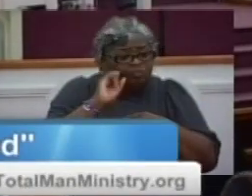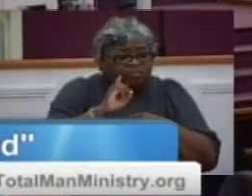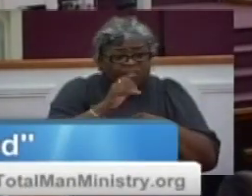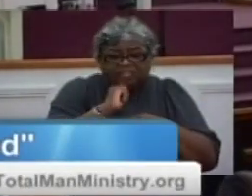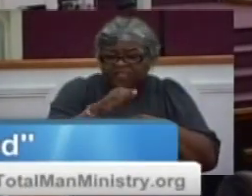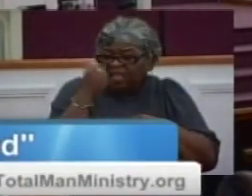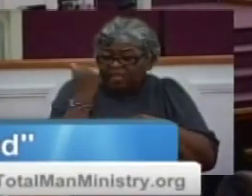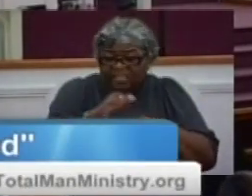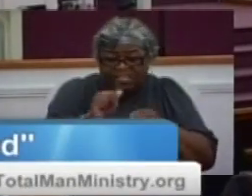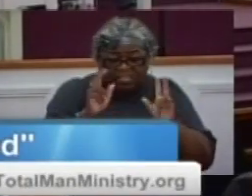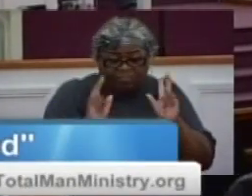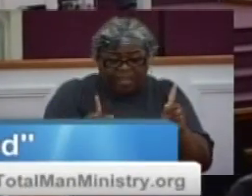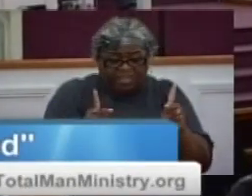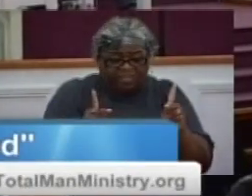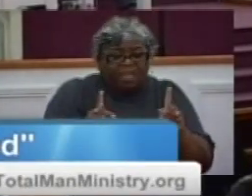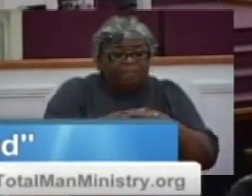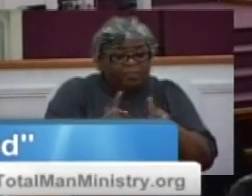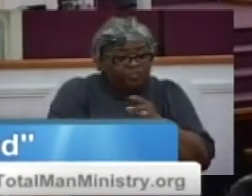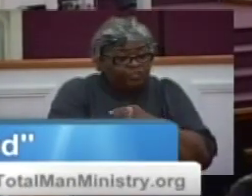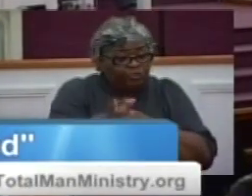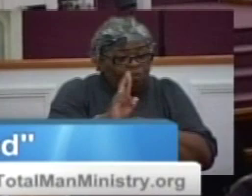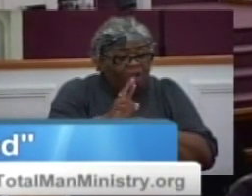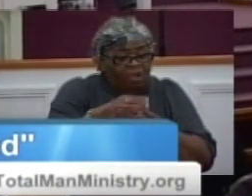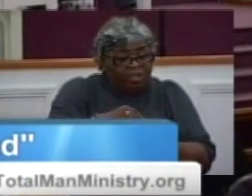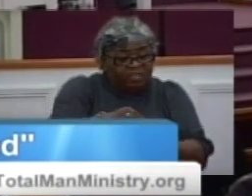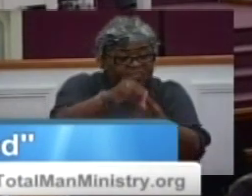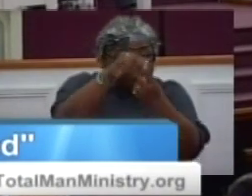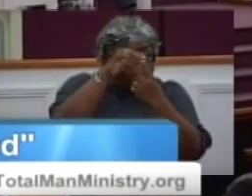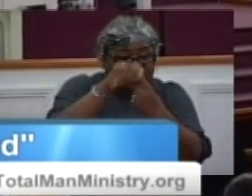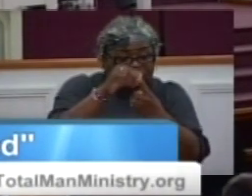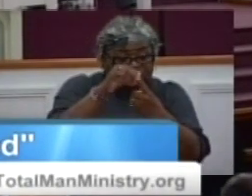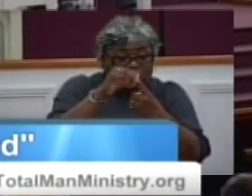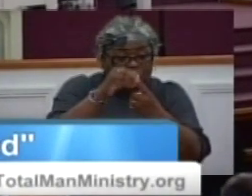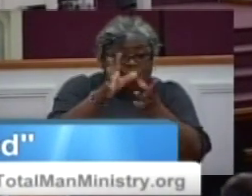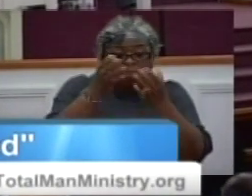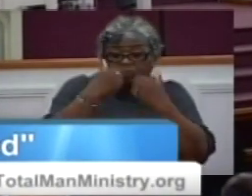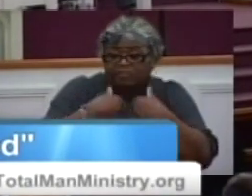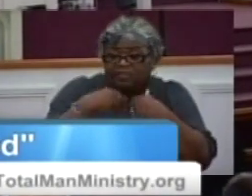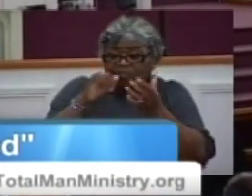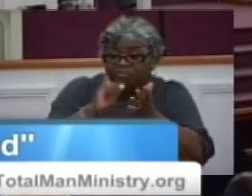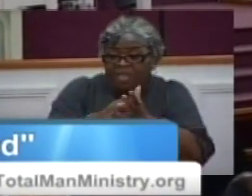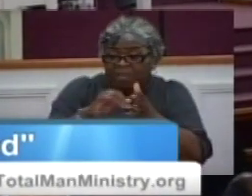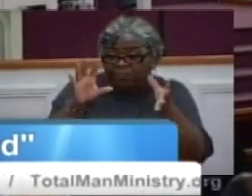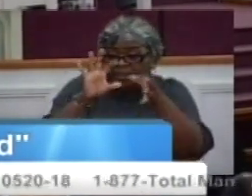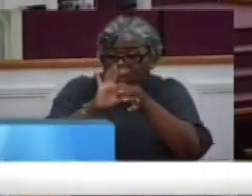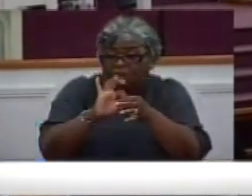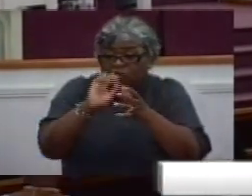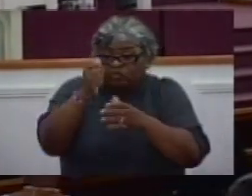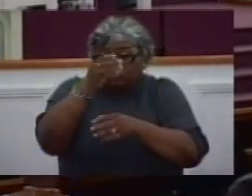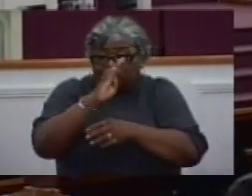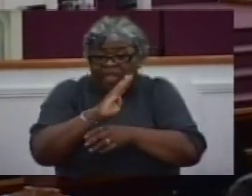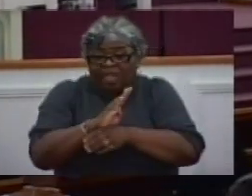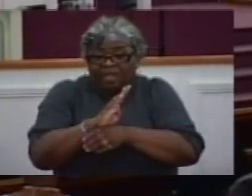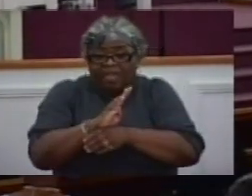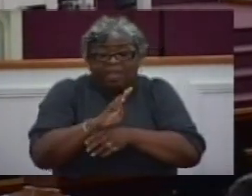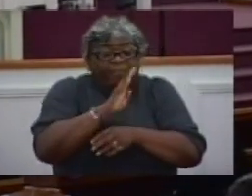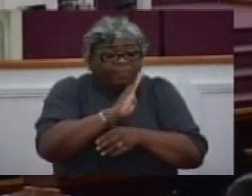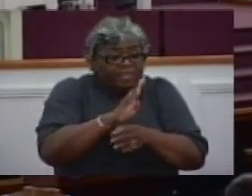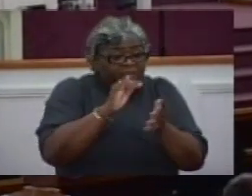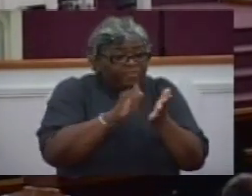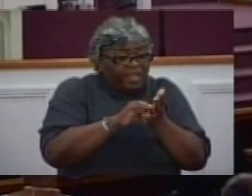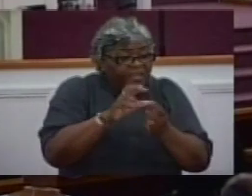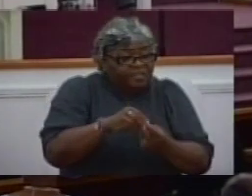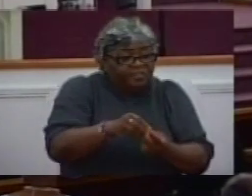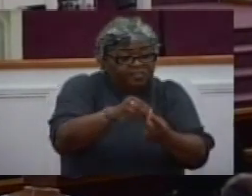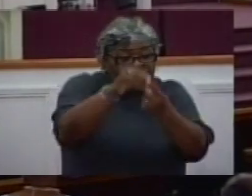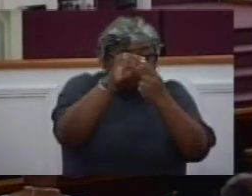not anybody, but you're a special possession that belongs to God. Being that